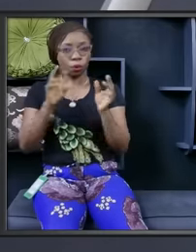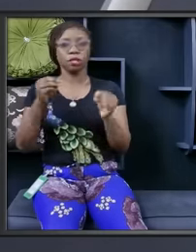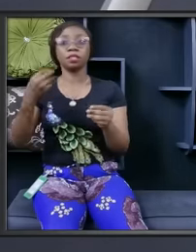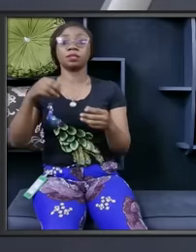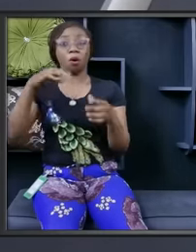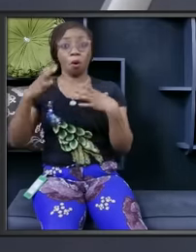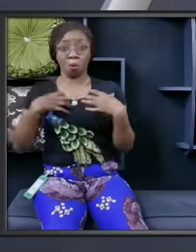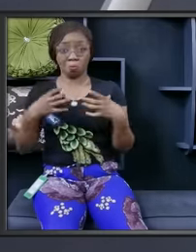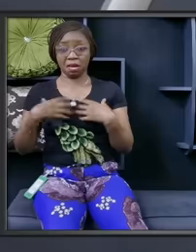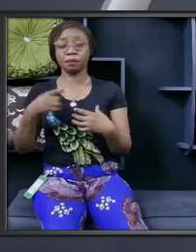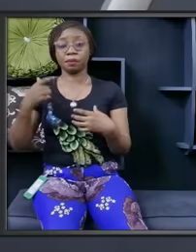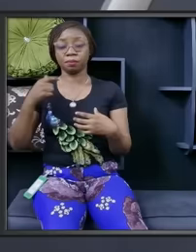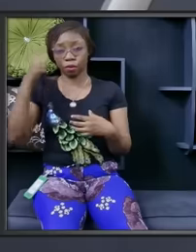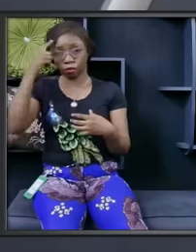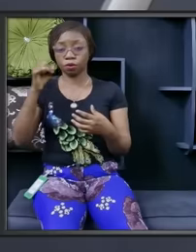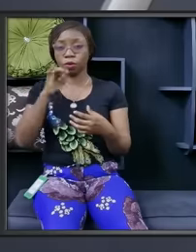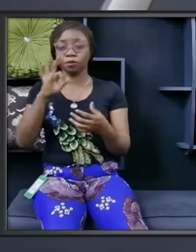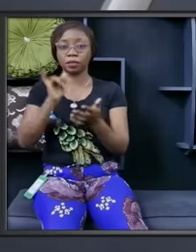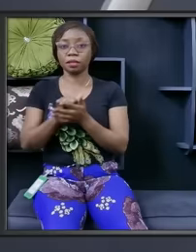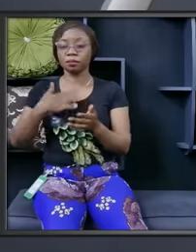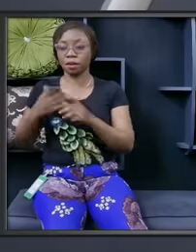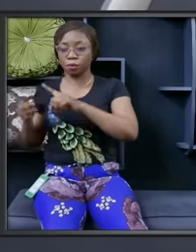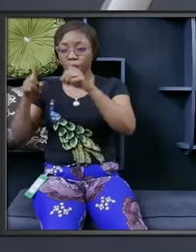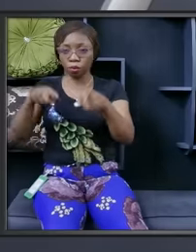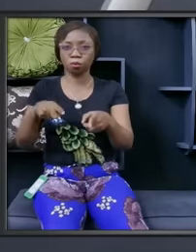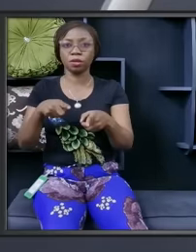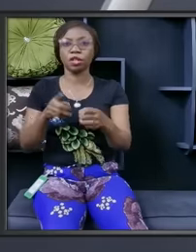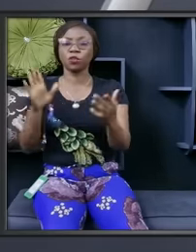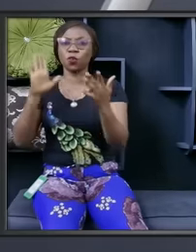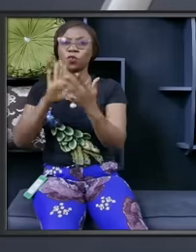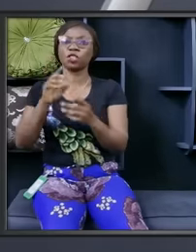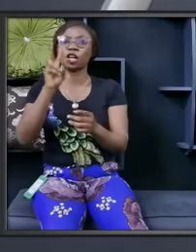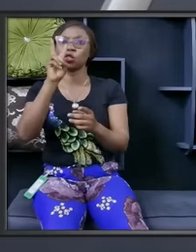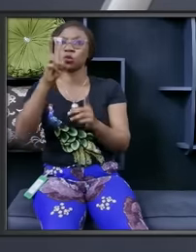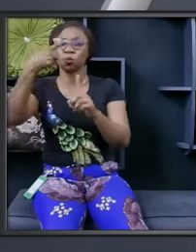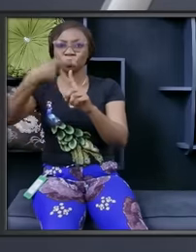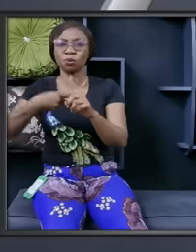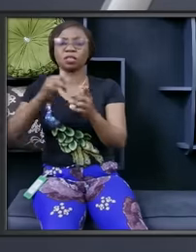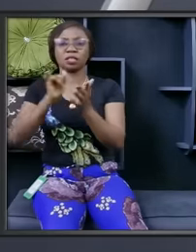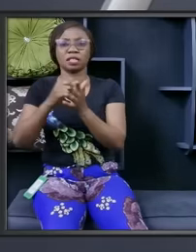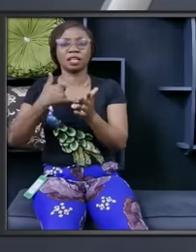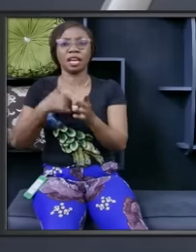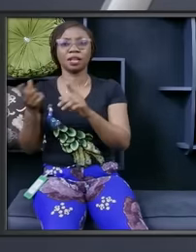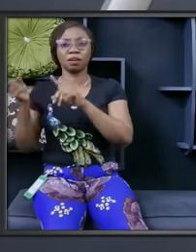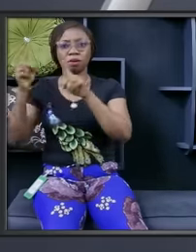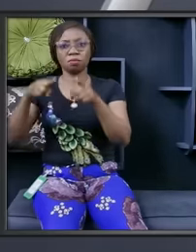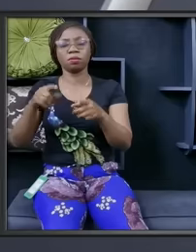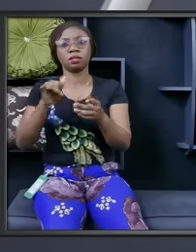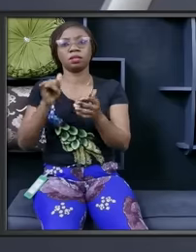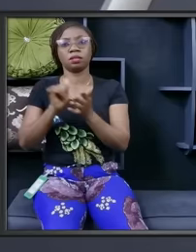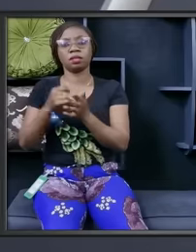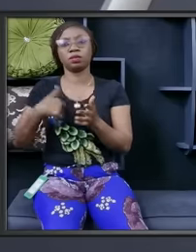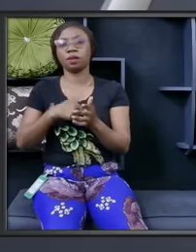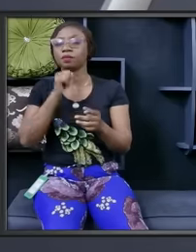Ebonyi State, be with this. My children, yes. Sir. And you don't reach like 2 months where you. The, 2 months plus. Now where I you can, come? Yes, sir. Where we never attend to yes, you? Yes,